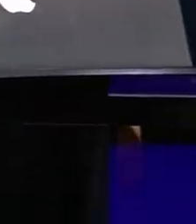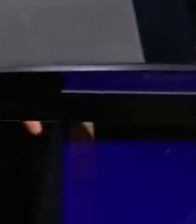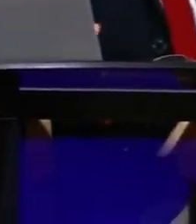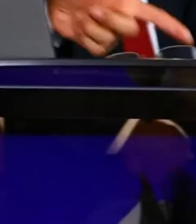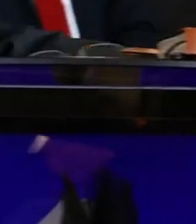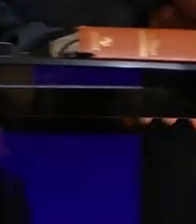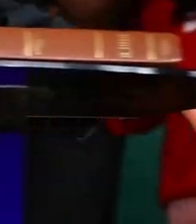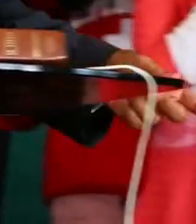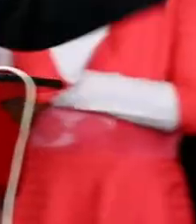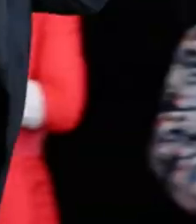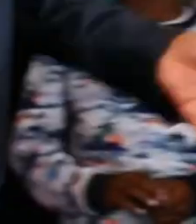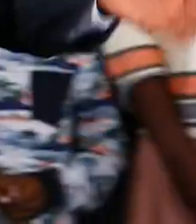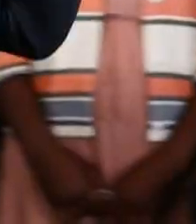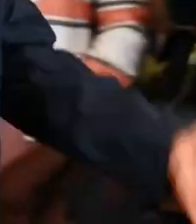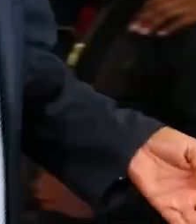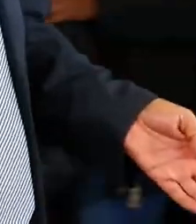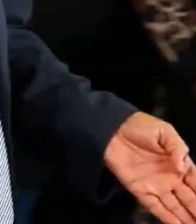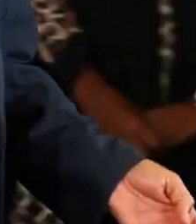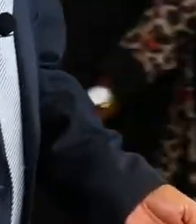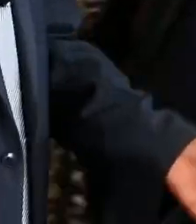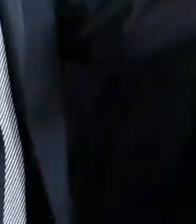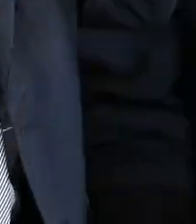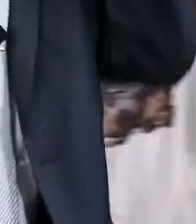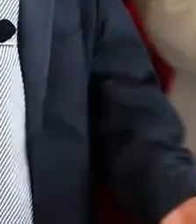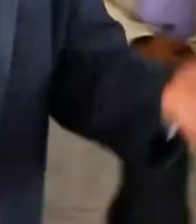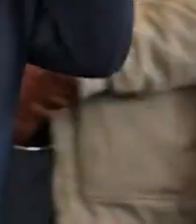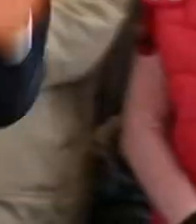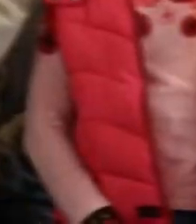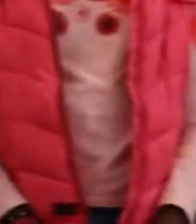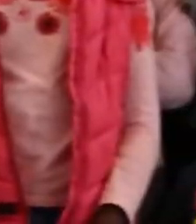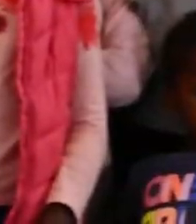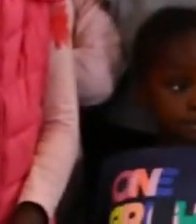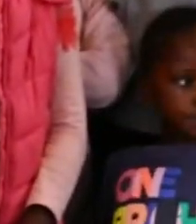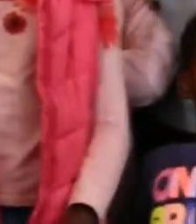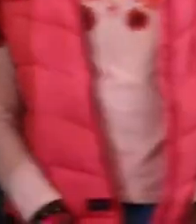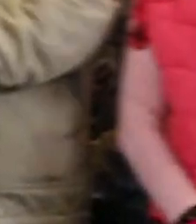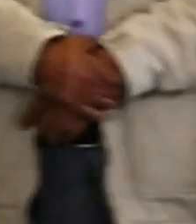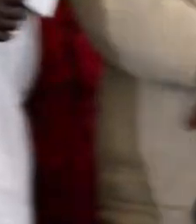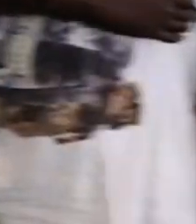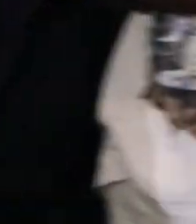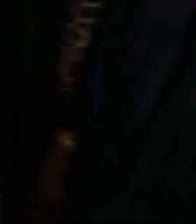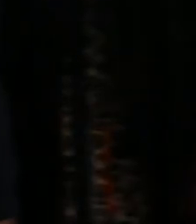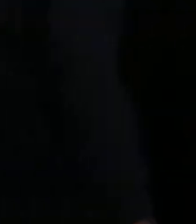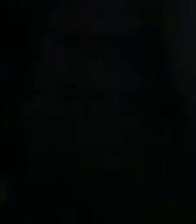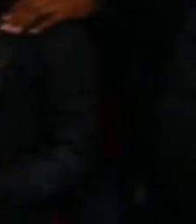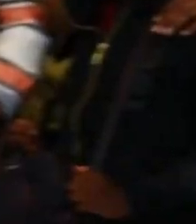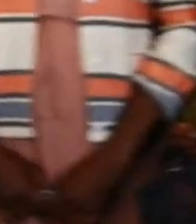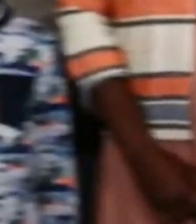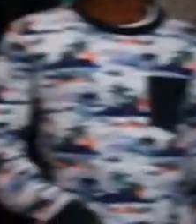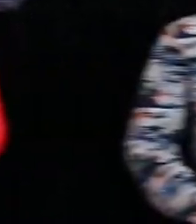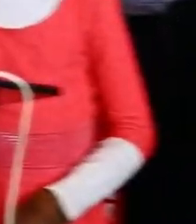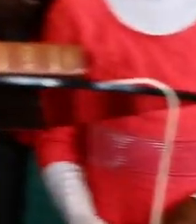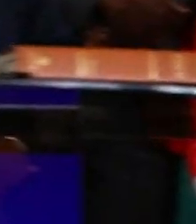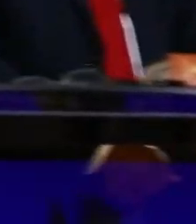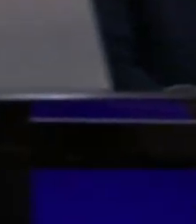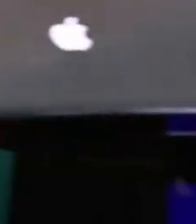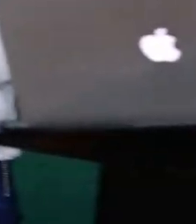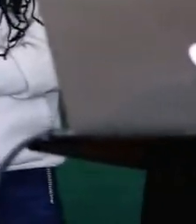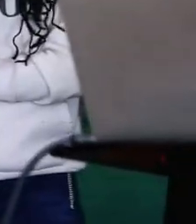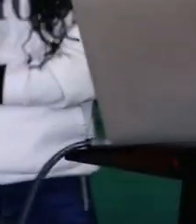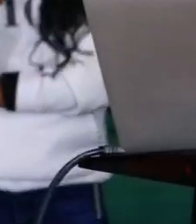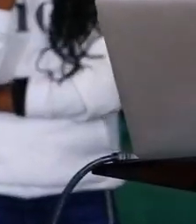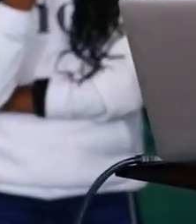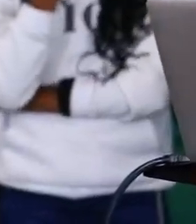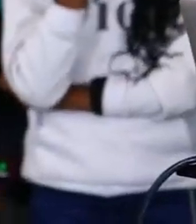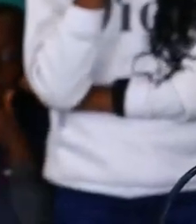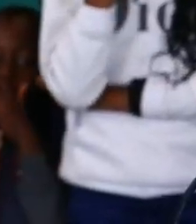before they start you vape. Bring them before they start smoke. Bring them before they get into gambling. Bring them. Bring them. Bring them before